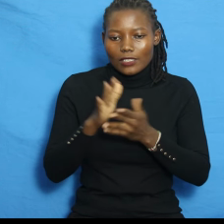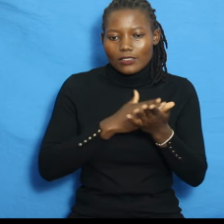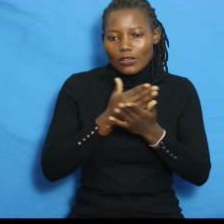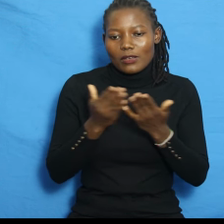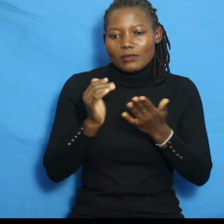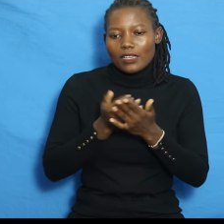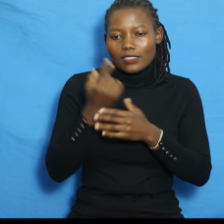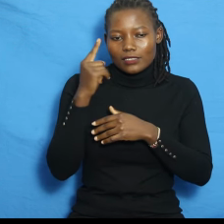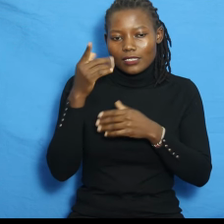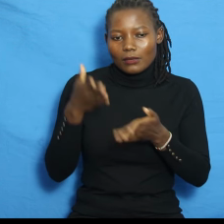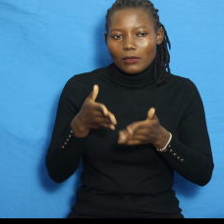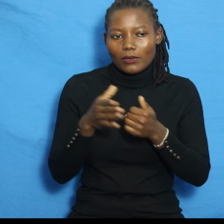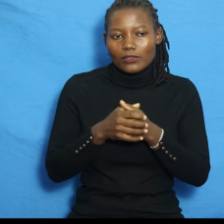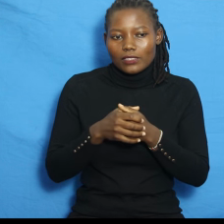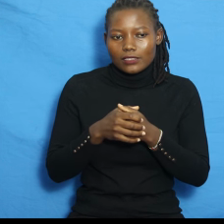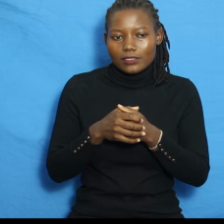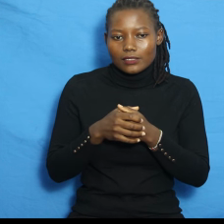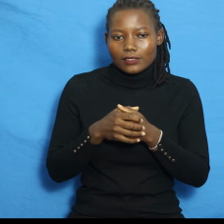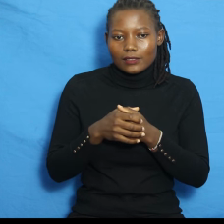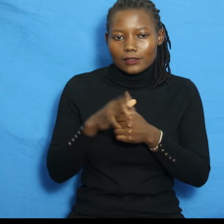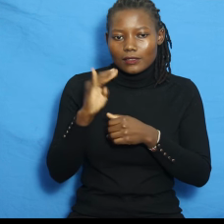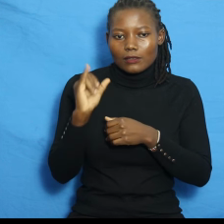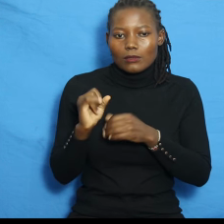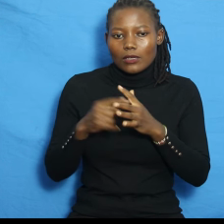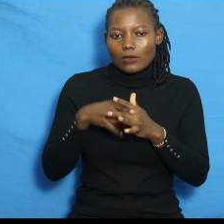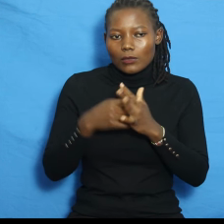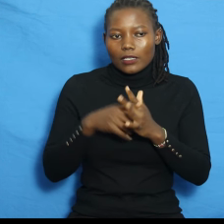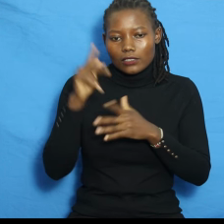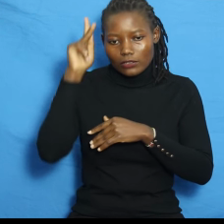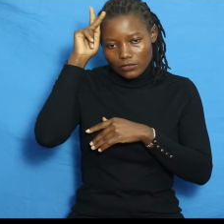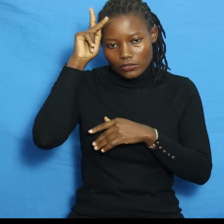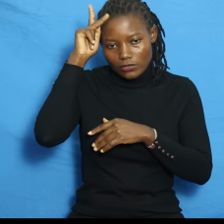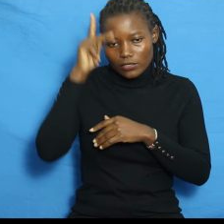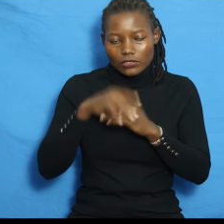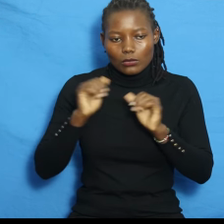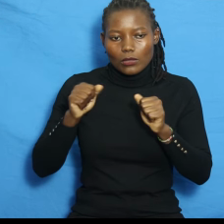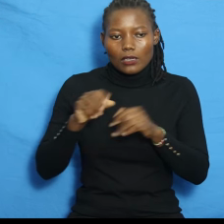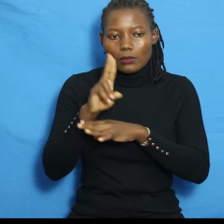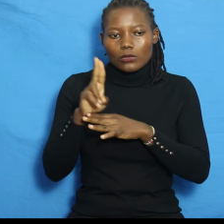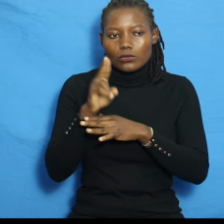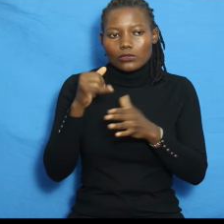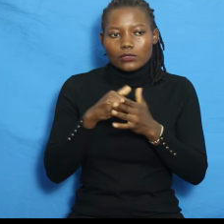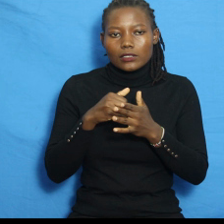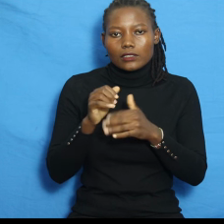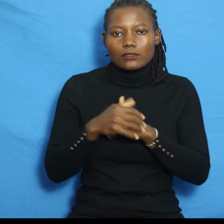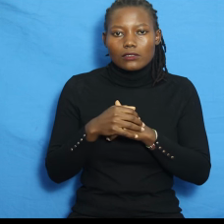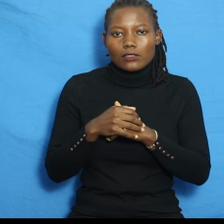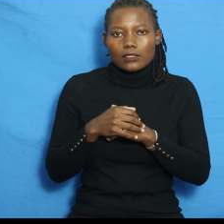of these aspects of biomechanical knowledge to be able now to use it in enhancing